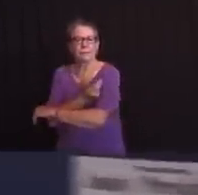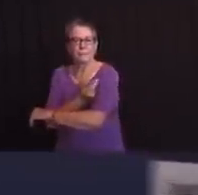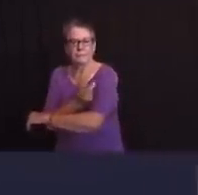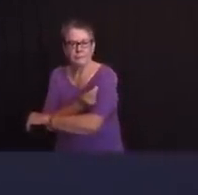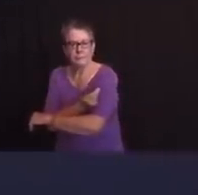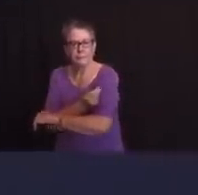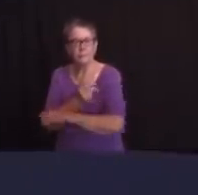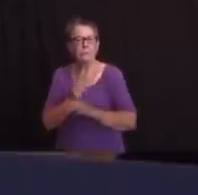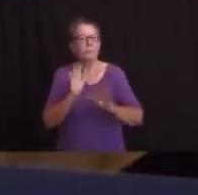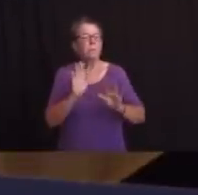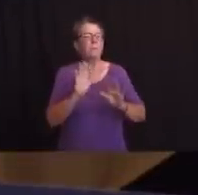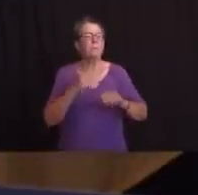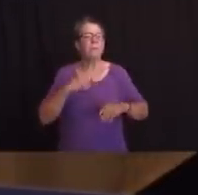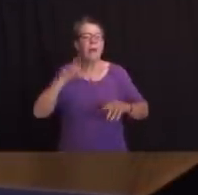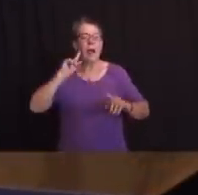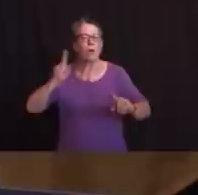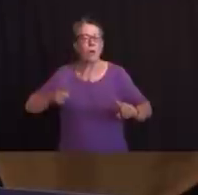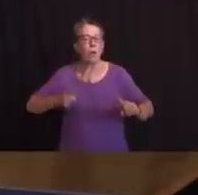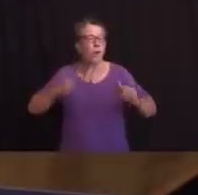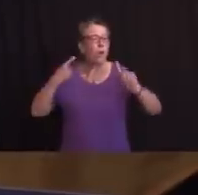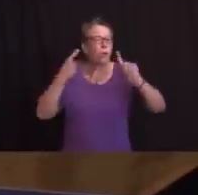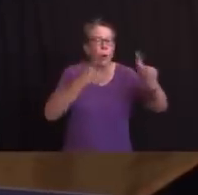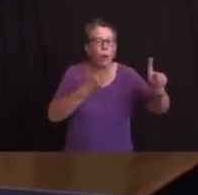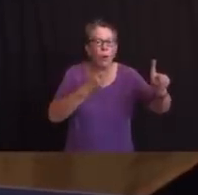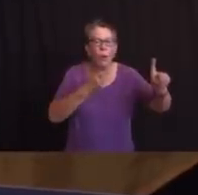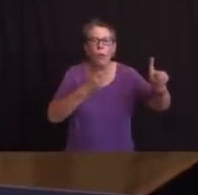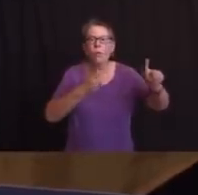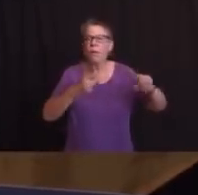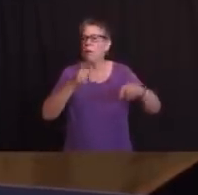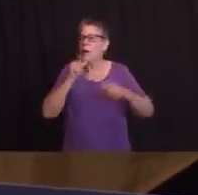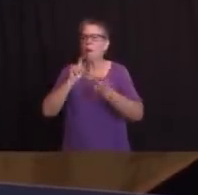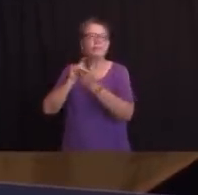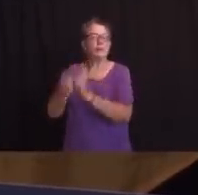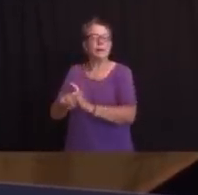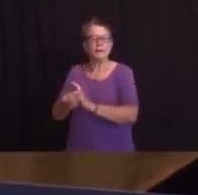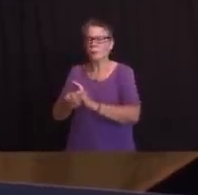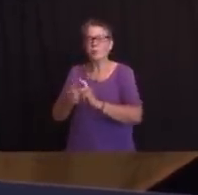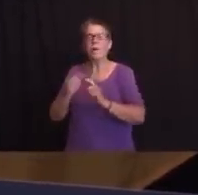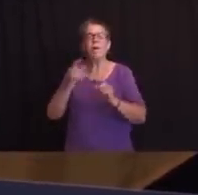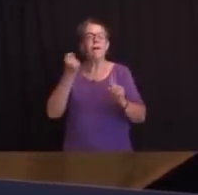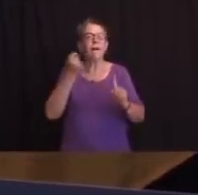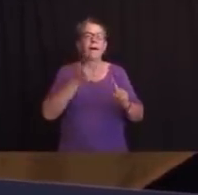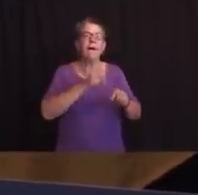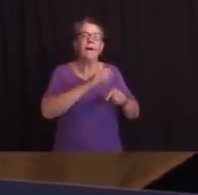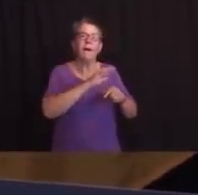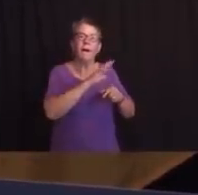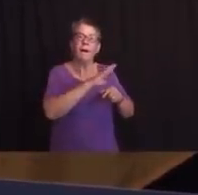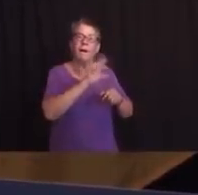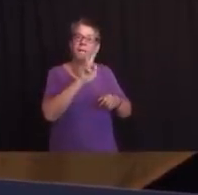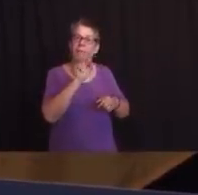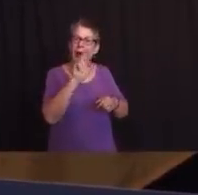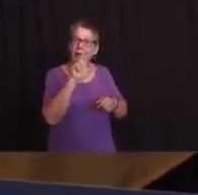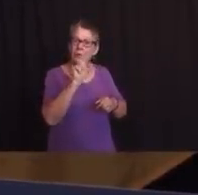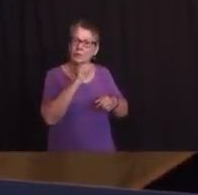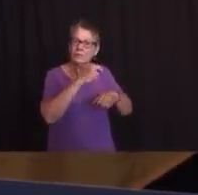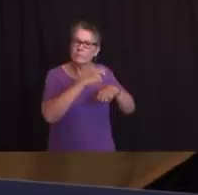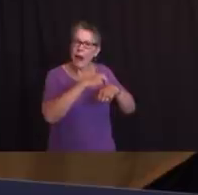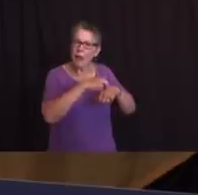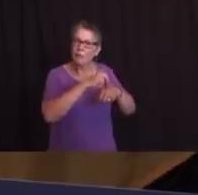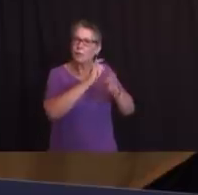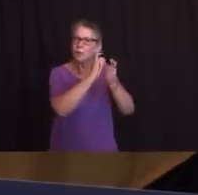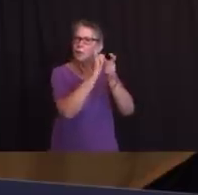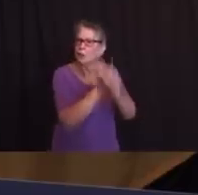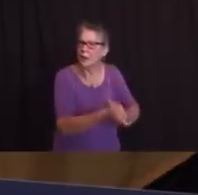changed. The virus has changed. I mean, the goal has always been to get to enough people who are immune that the virus can't easily spread from person